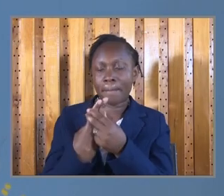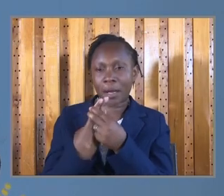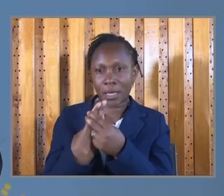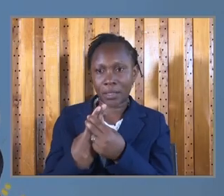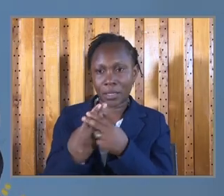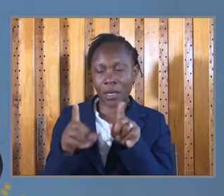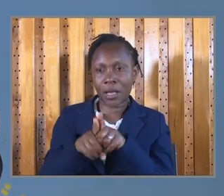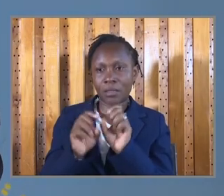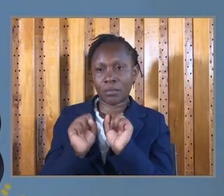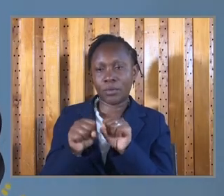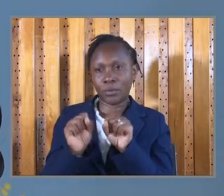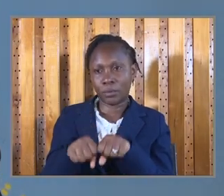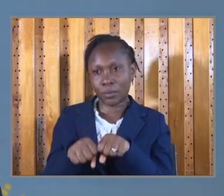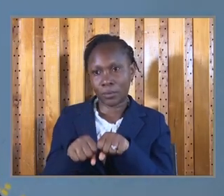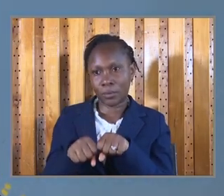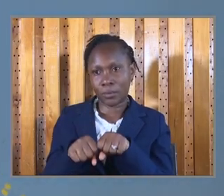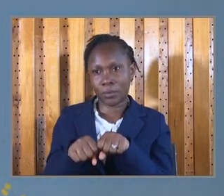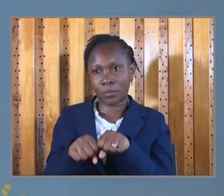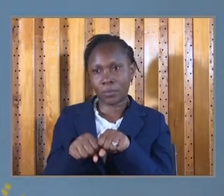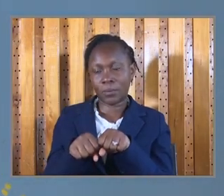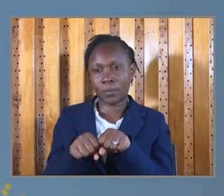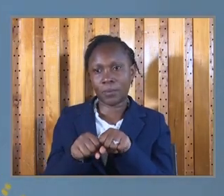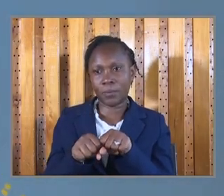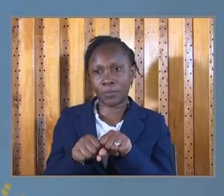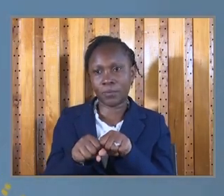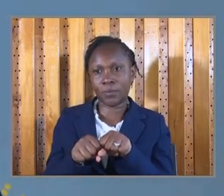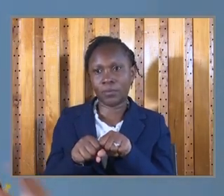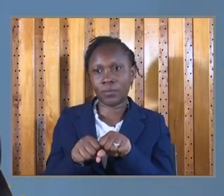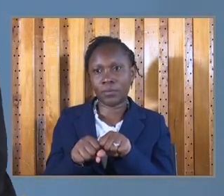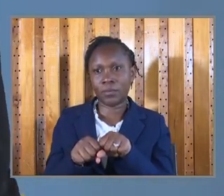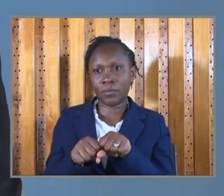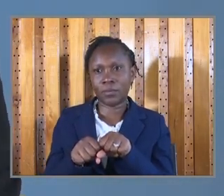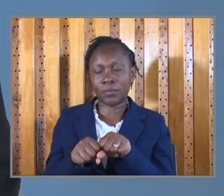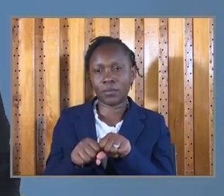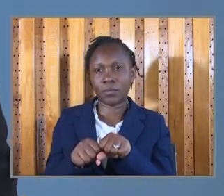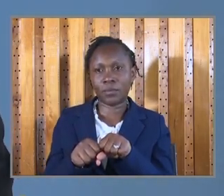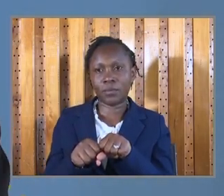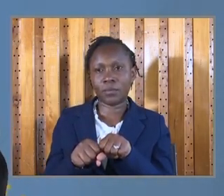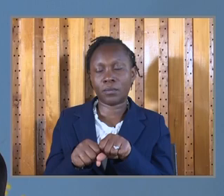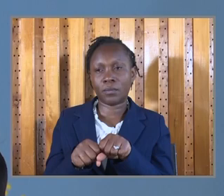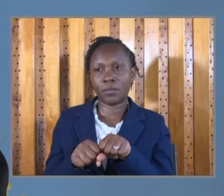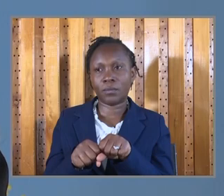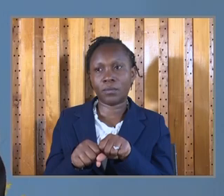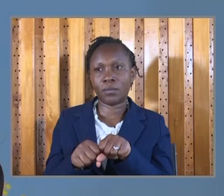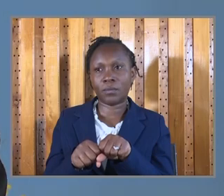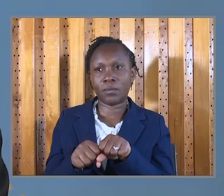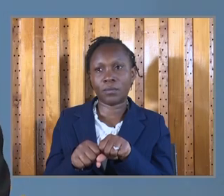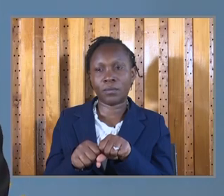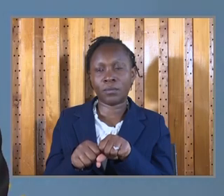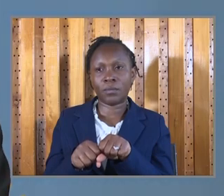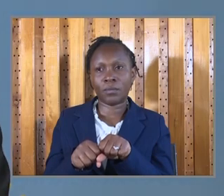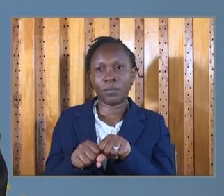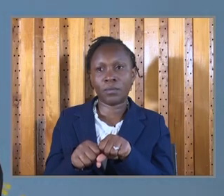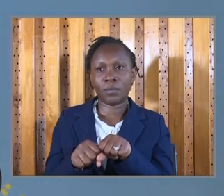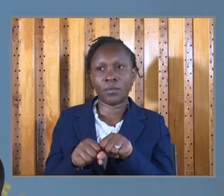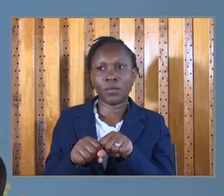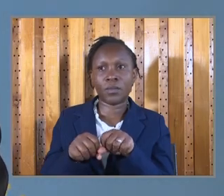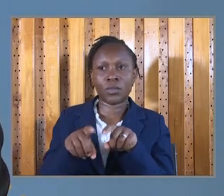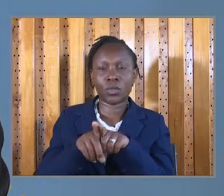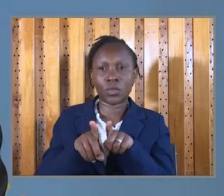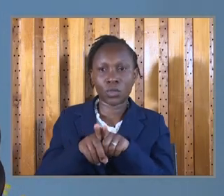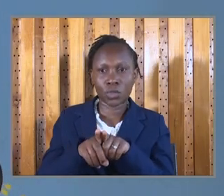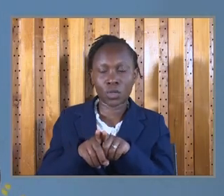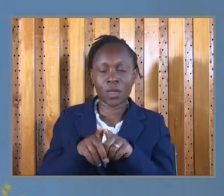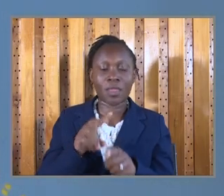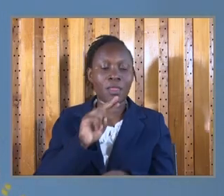as possible. Bridge building, finding compromises. It is second nature, it should be